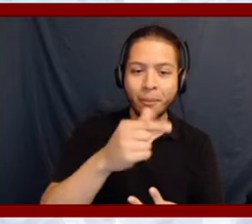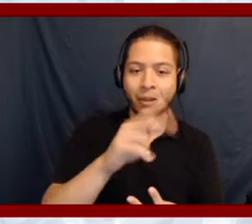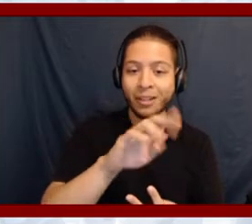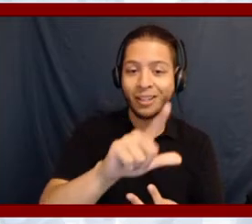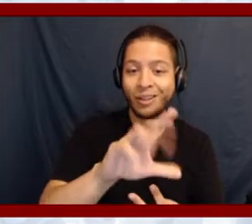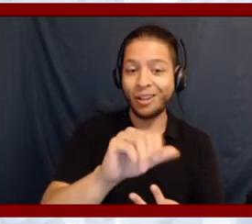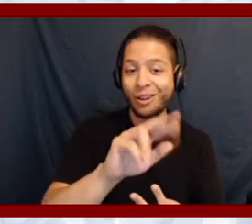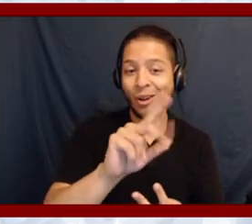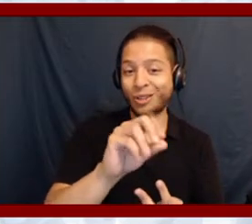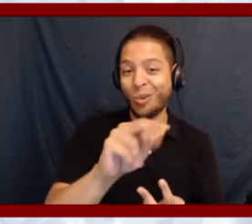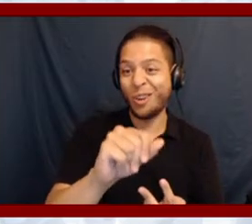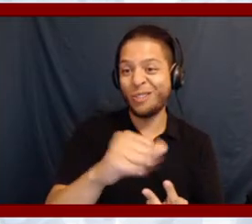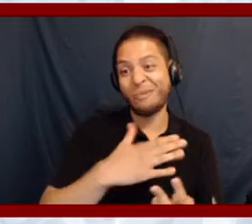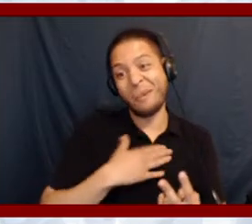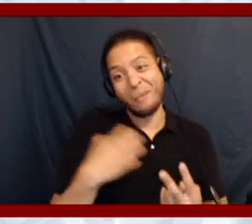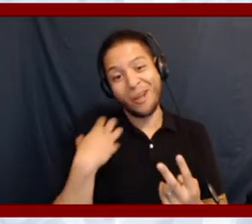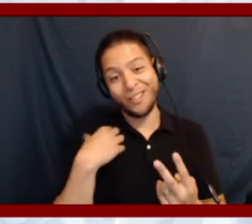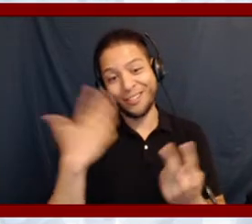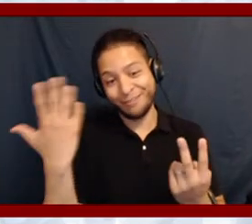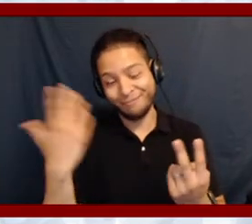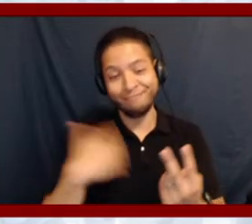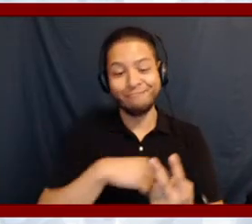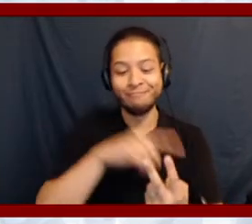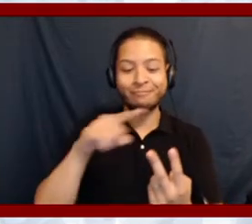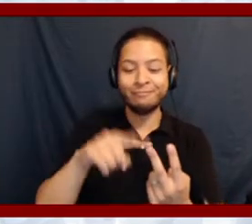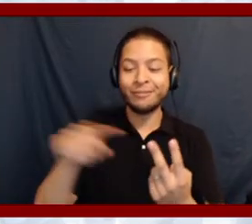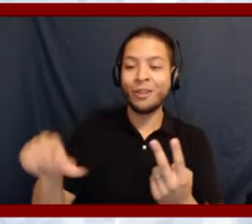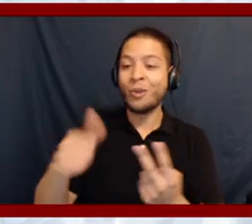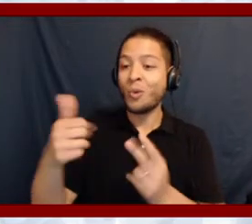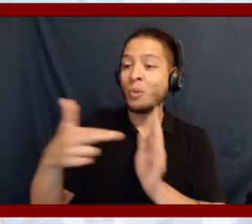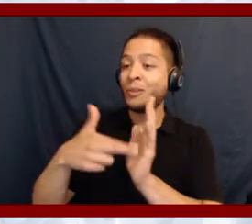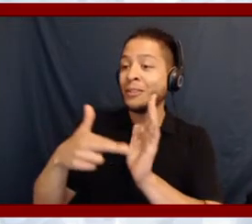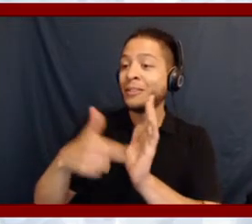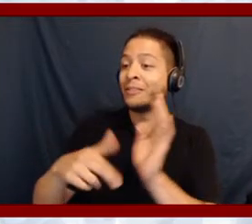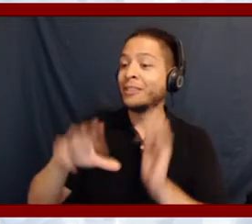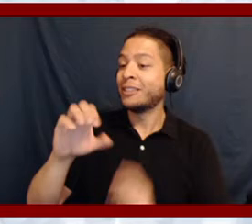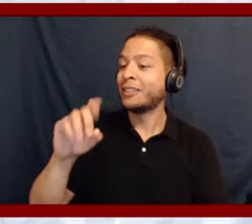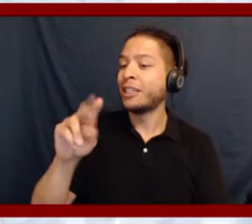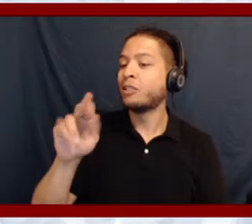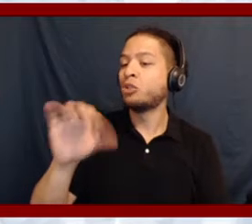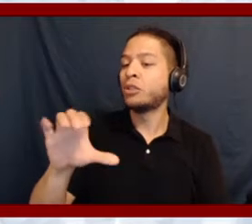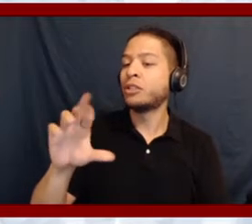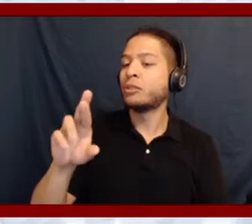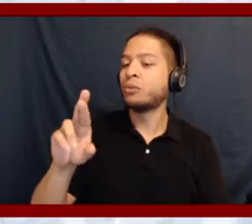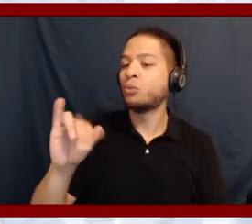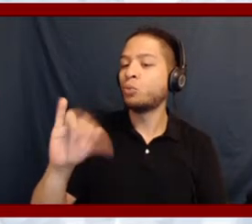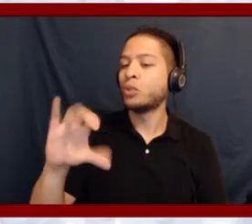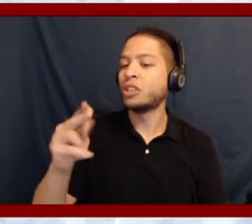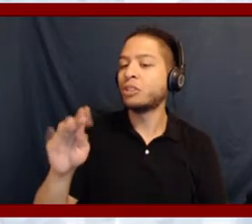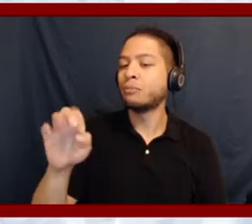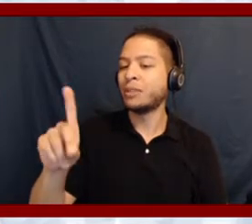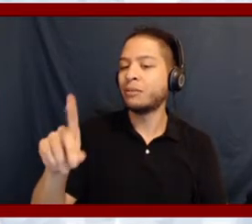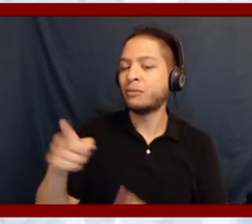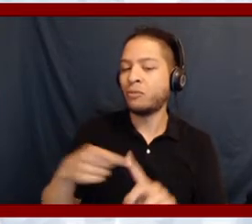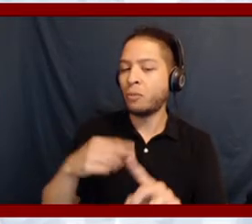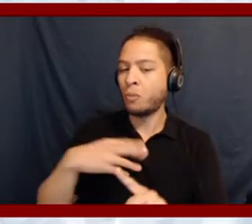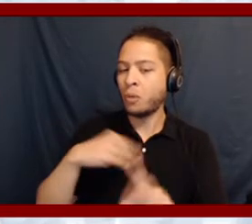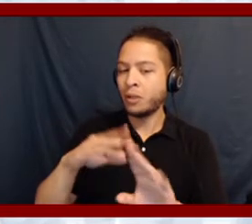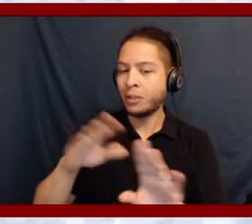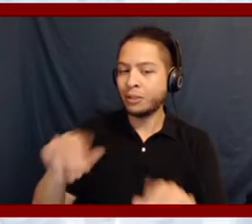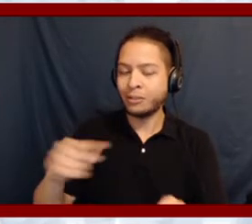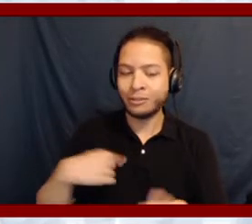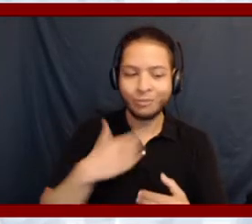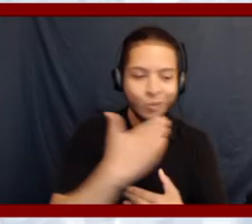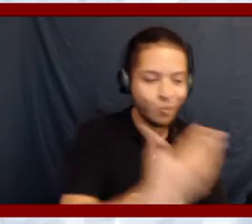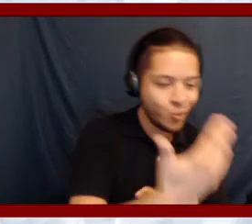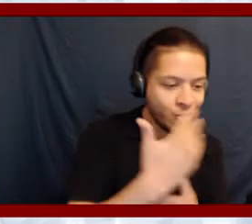House Senior Advisor Representative Cedric Richmond. Good morning to both of you. Good morning. Good